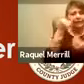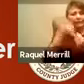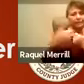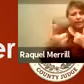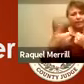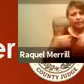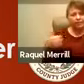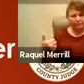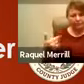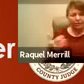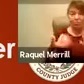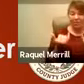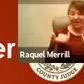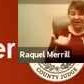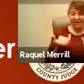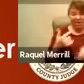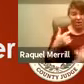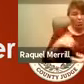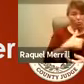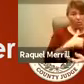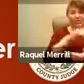in the middle of